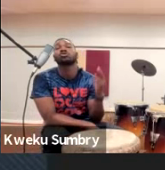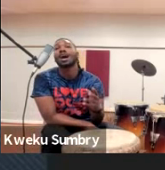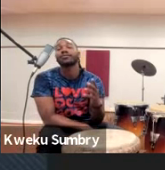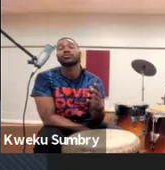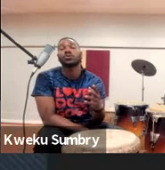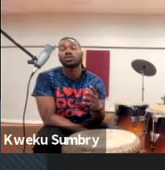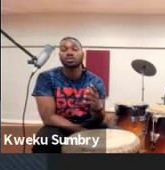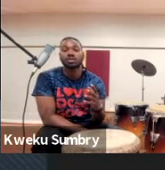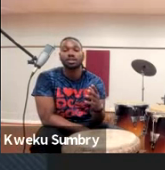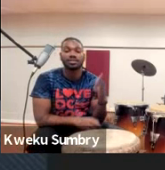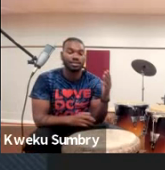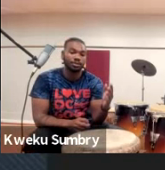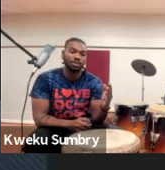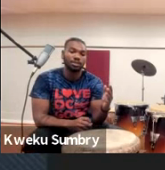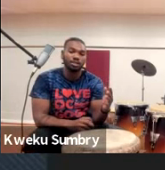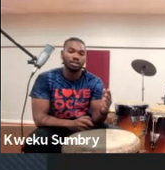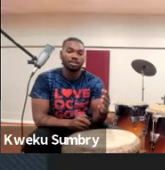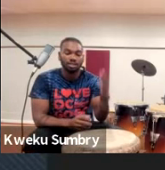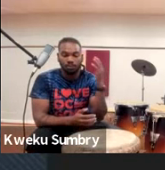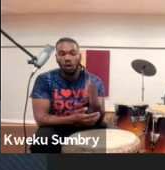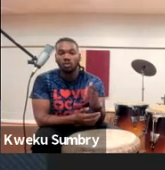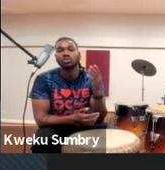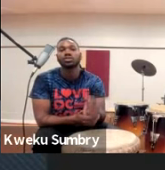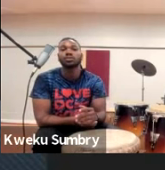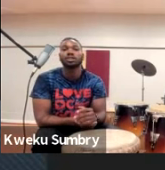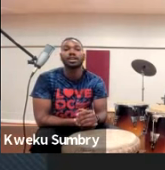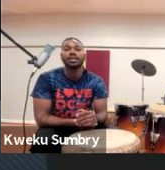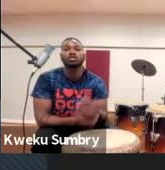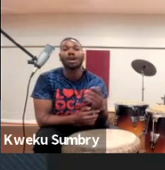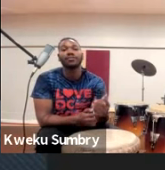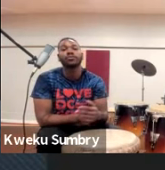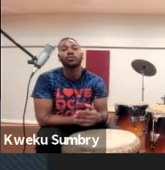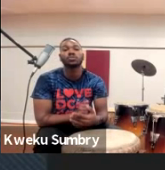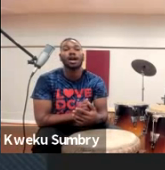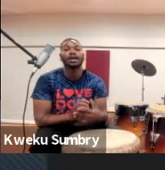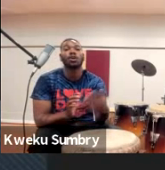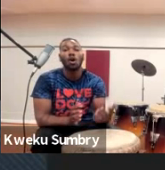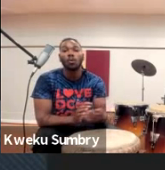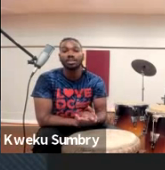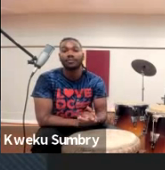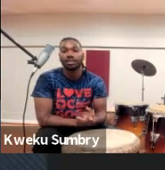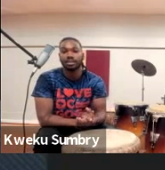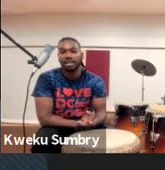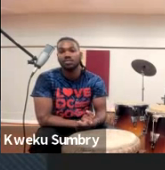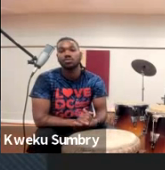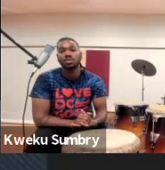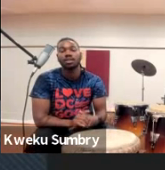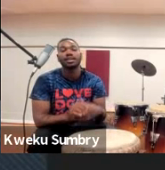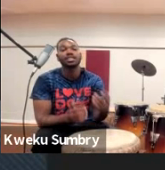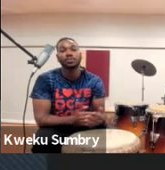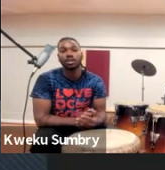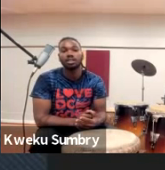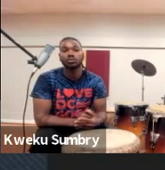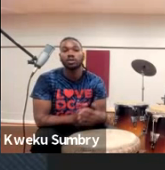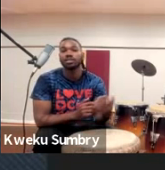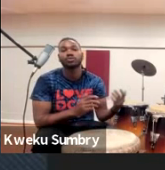the driving force is similar. The pulse is similar. And the driving force behind all West African dance music